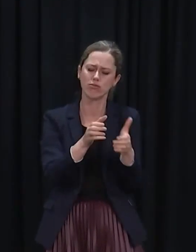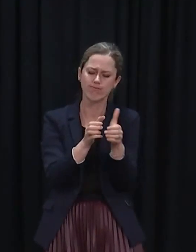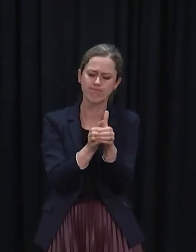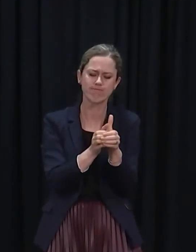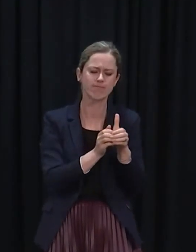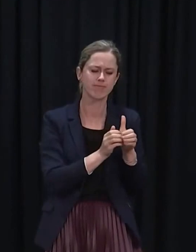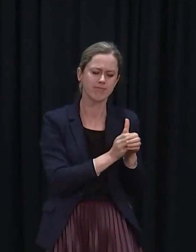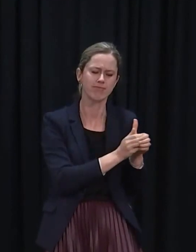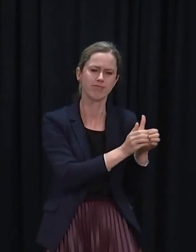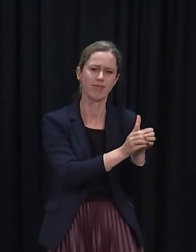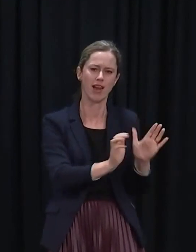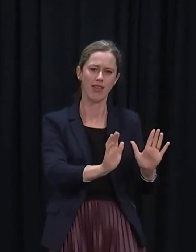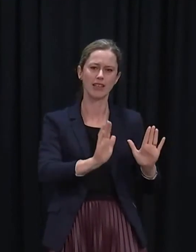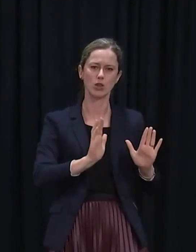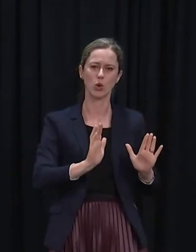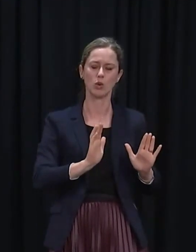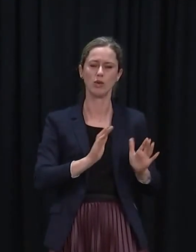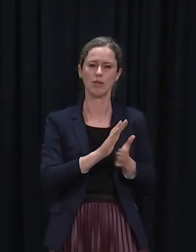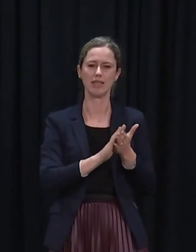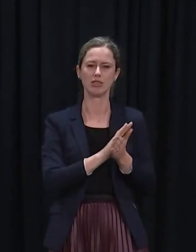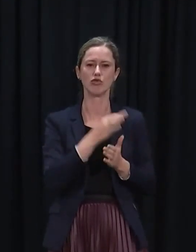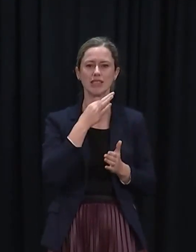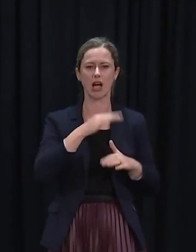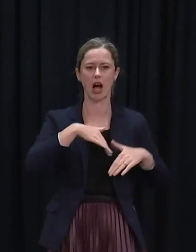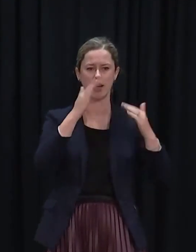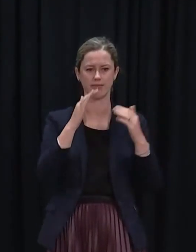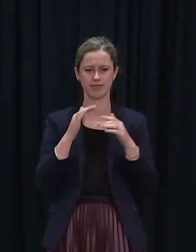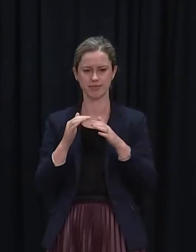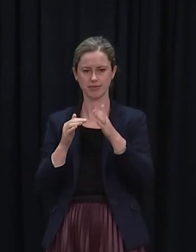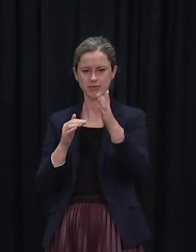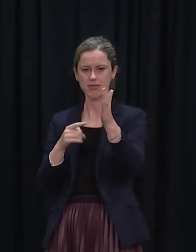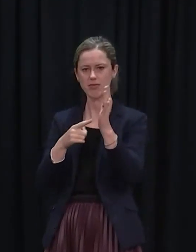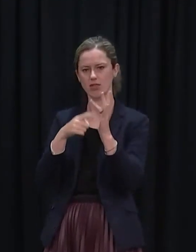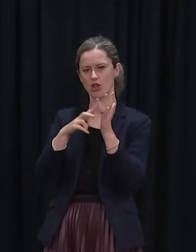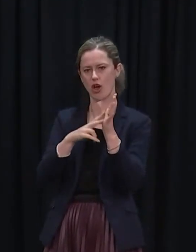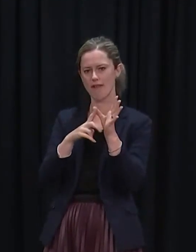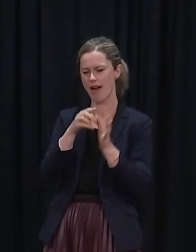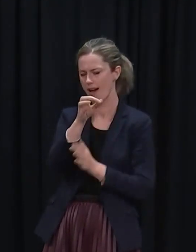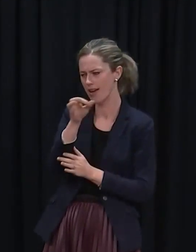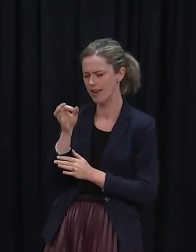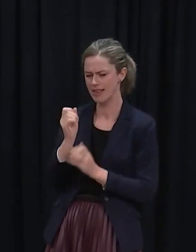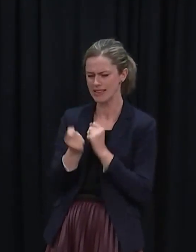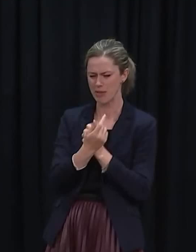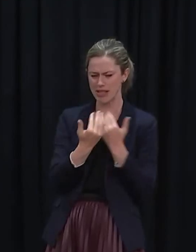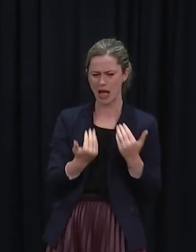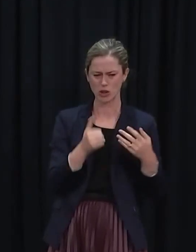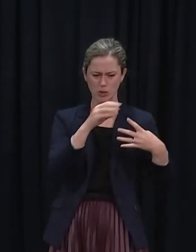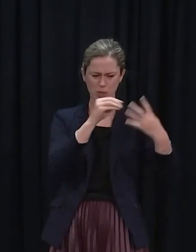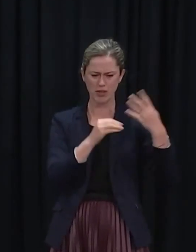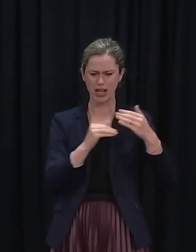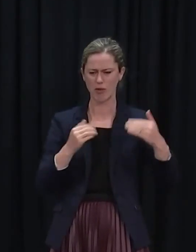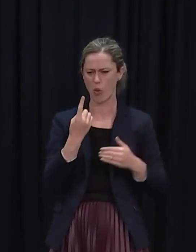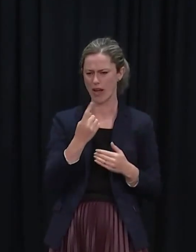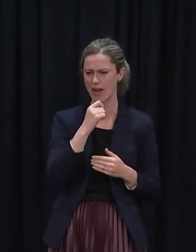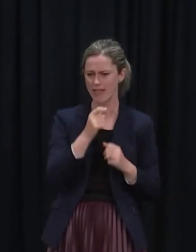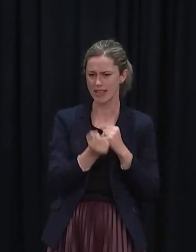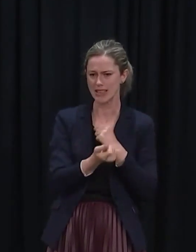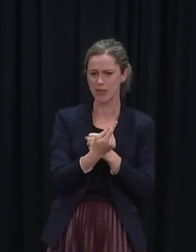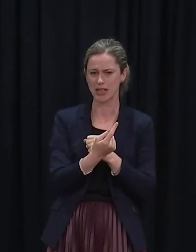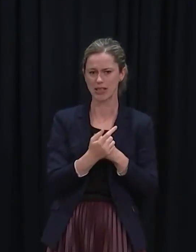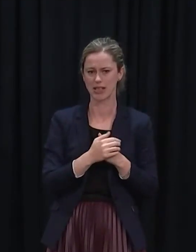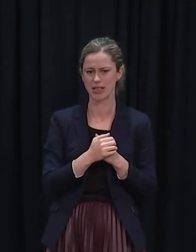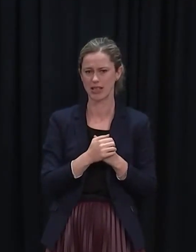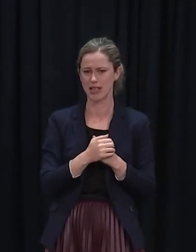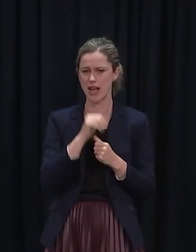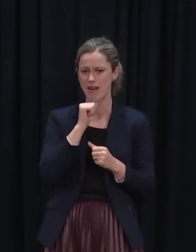quite a significant change in the overall level of risk. Happening now? Isn't that happening now? So why not just go to level 1 then, if that's the case, if you've